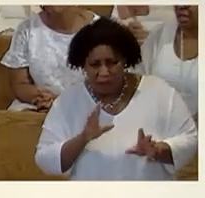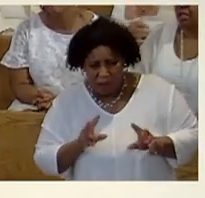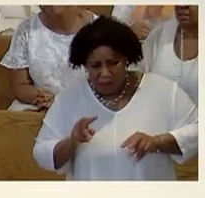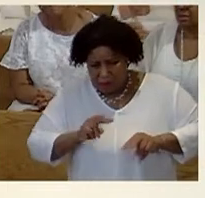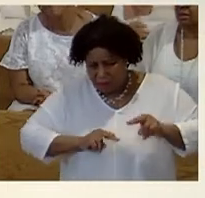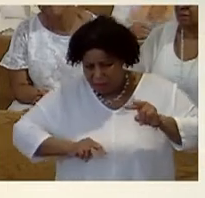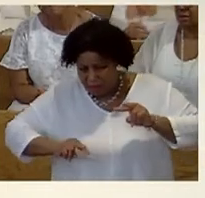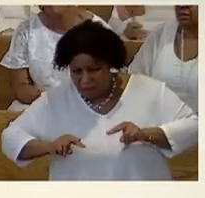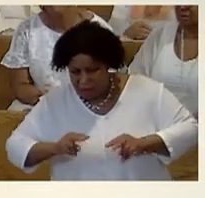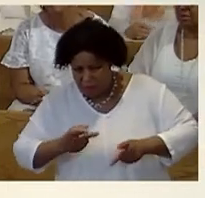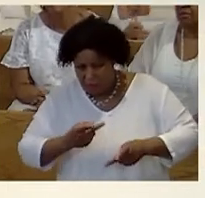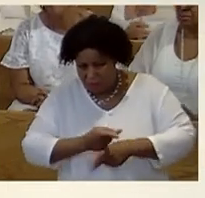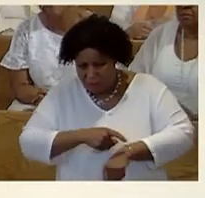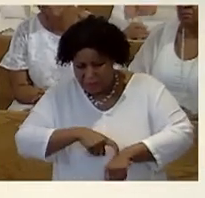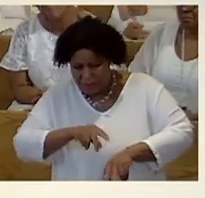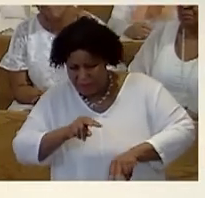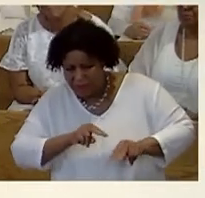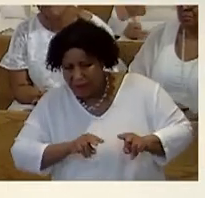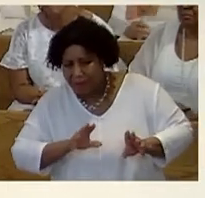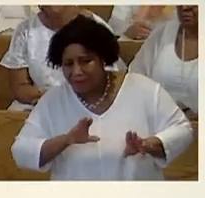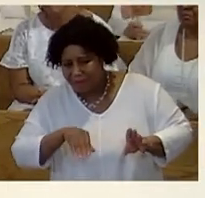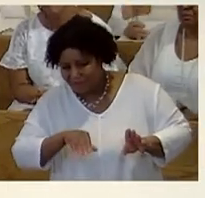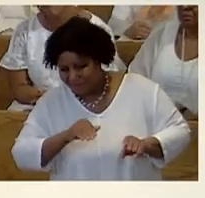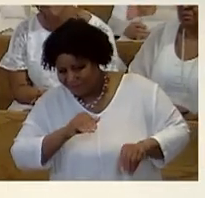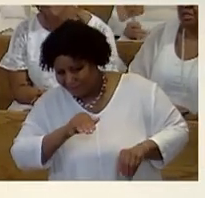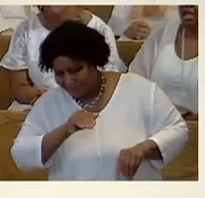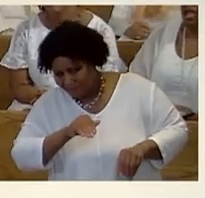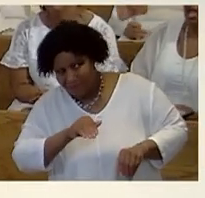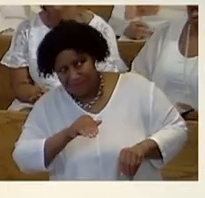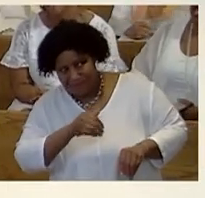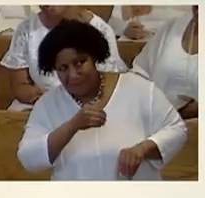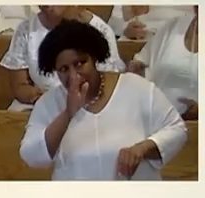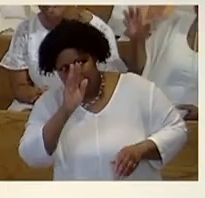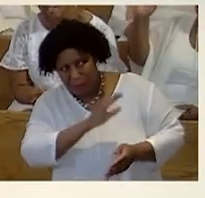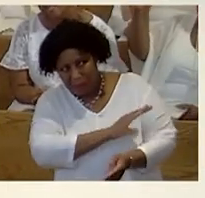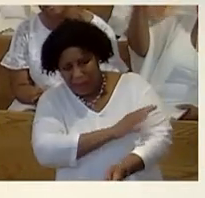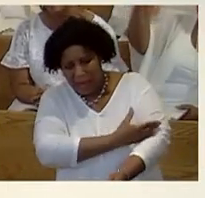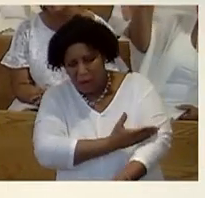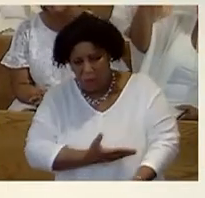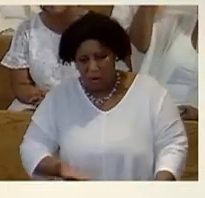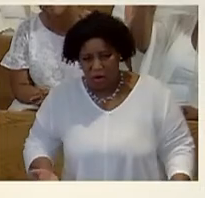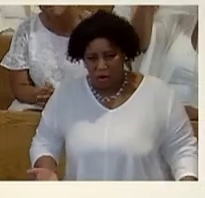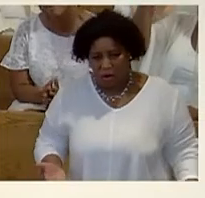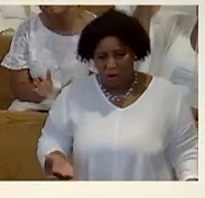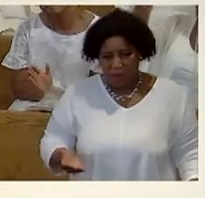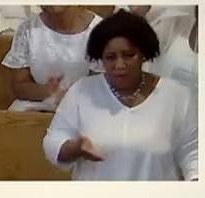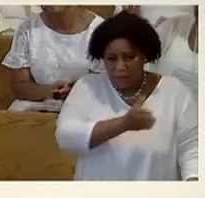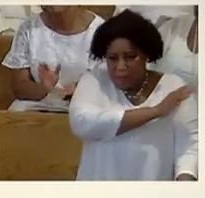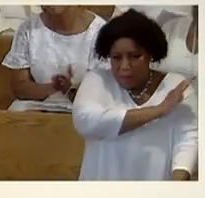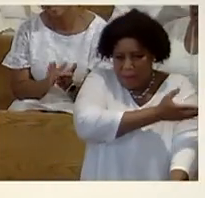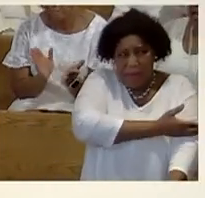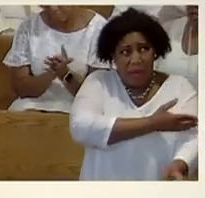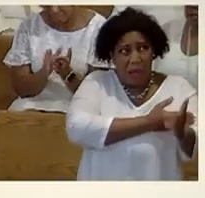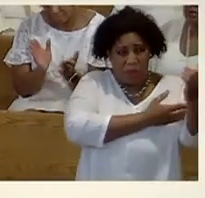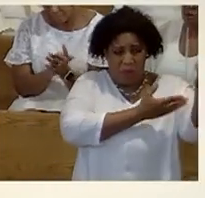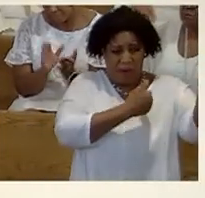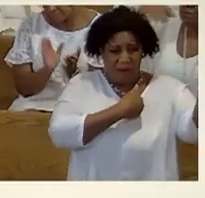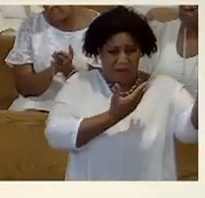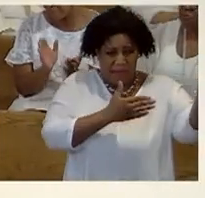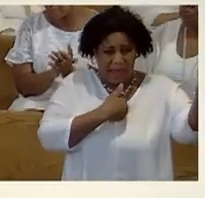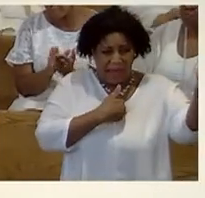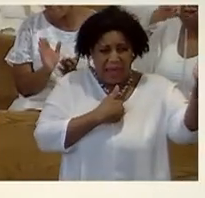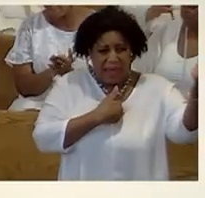he reminds you of the power that he has. And let me just tell somebody, the power that he has